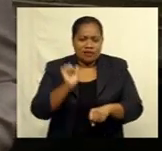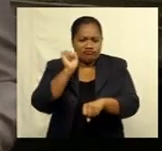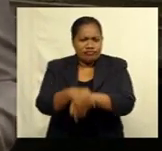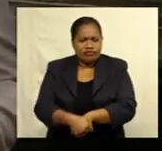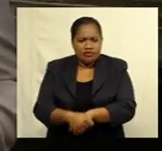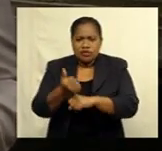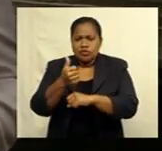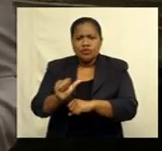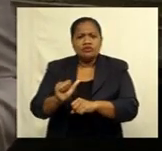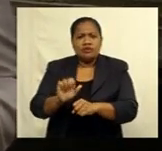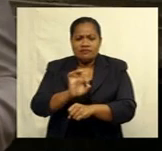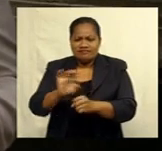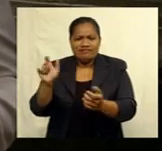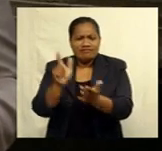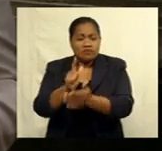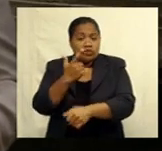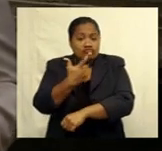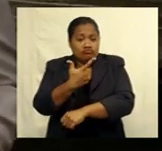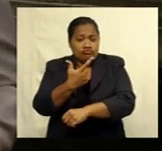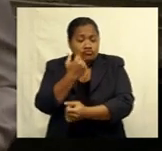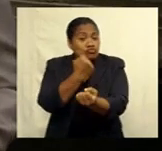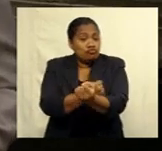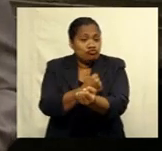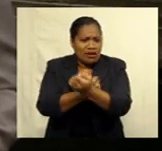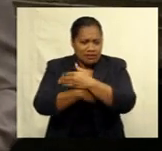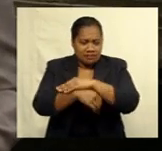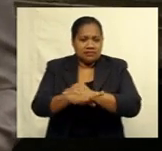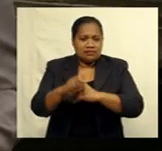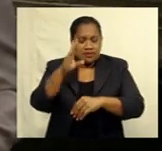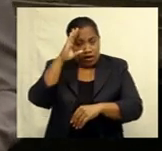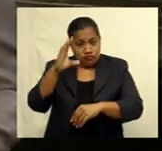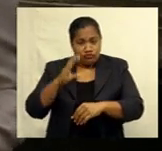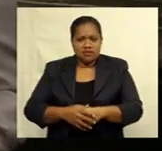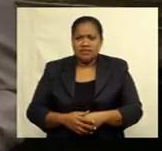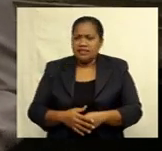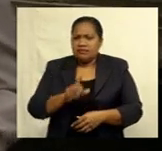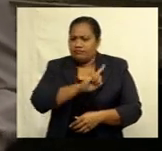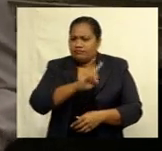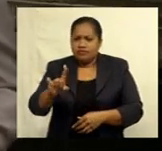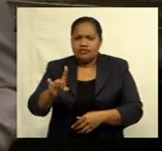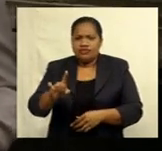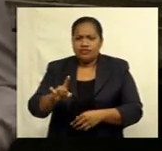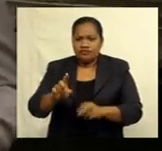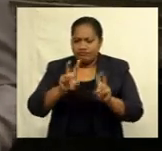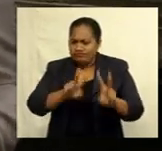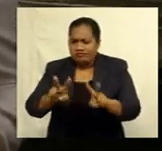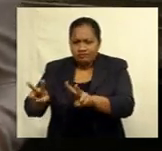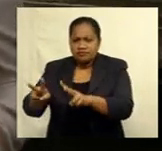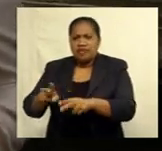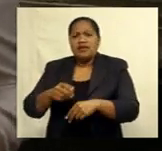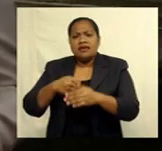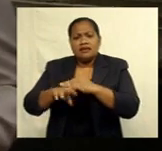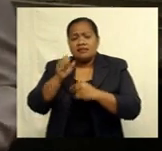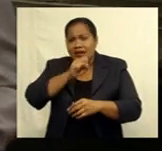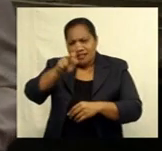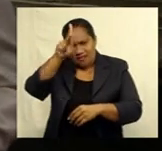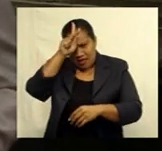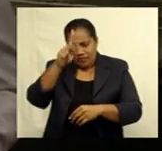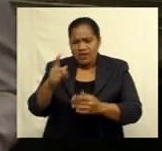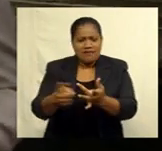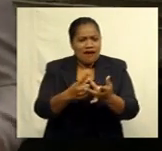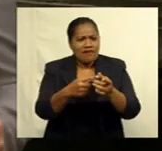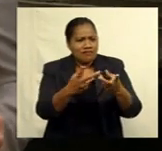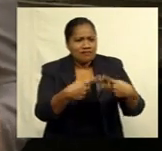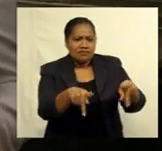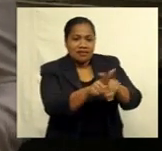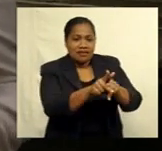drugs in the country. The man led several drug raids in Kandabu and other main hotspots last year in the absence